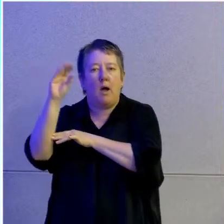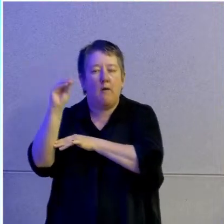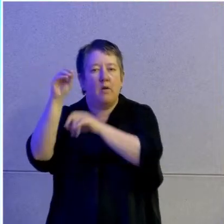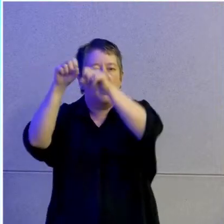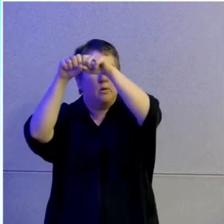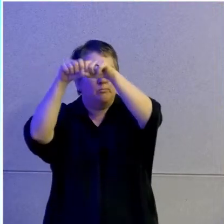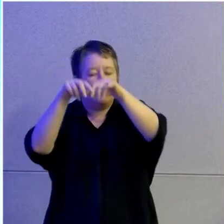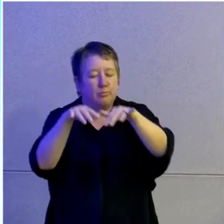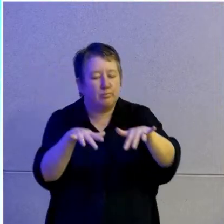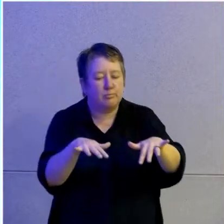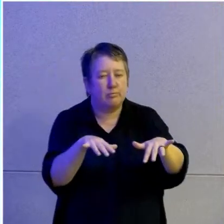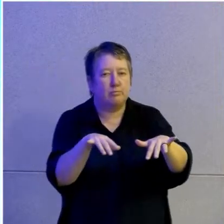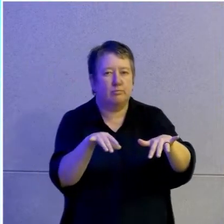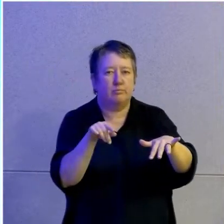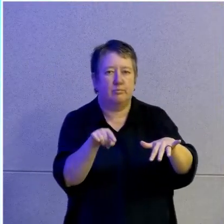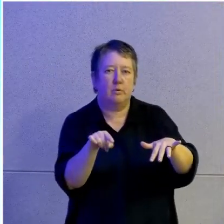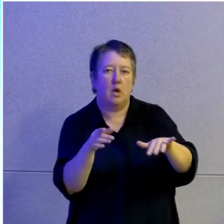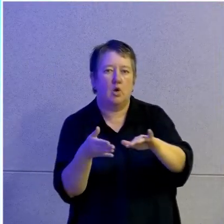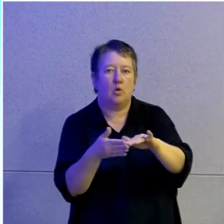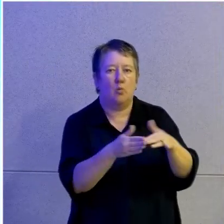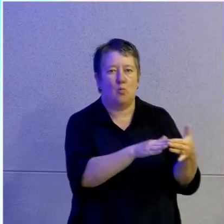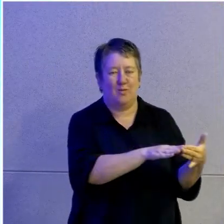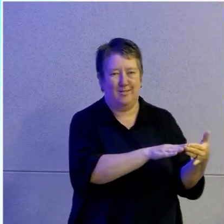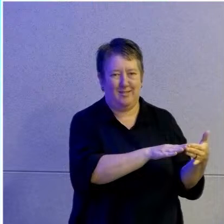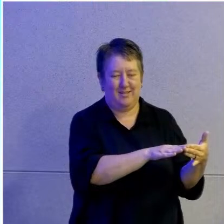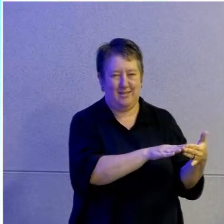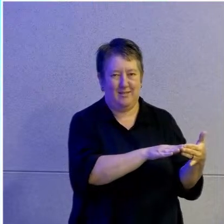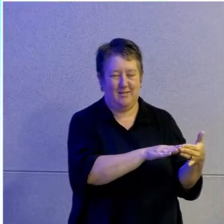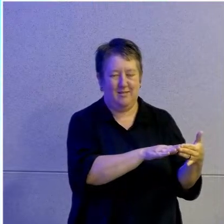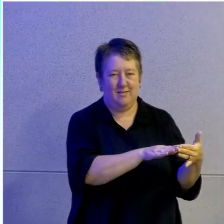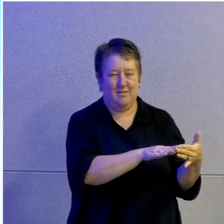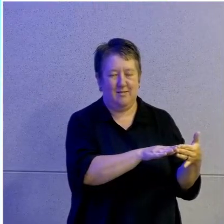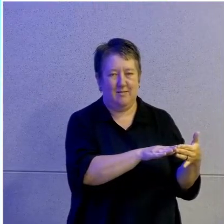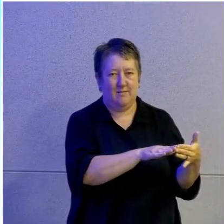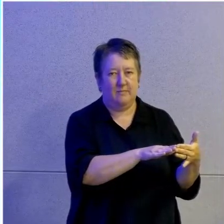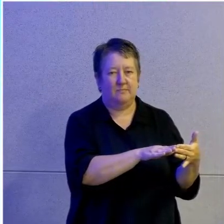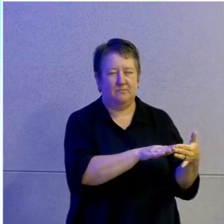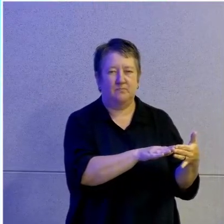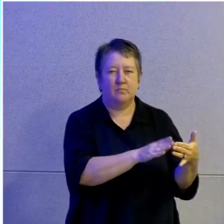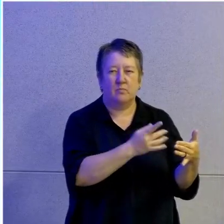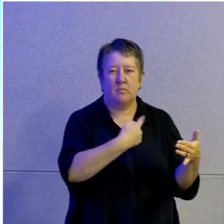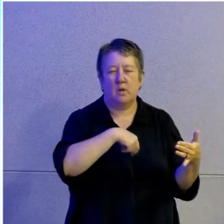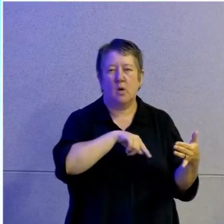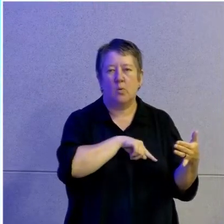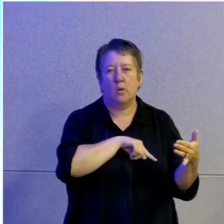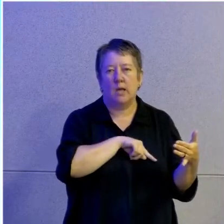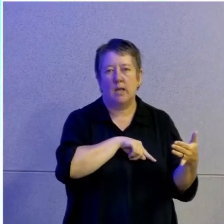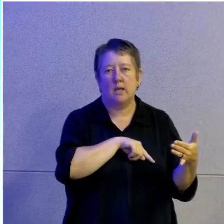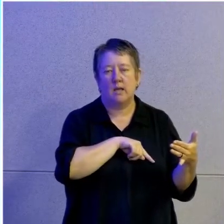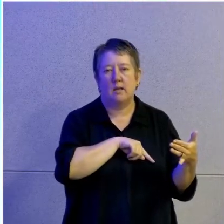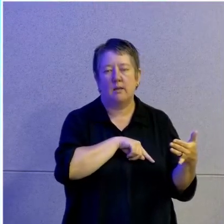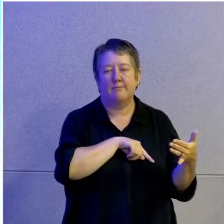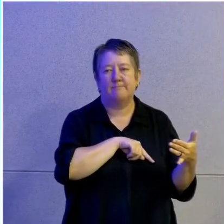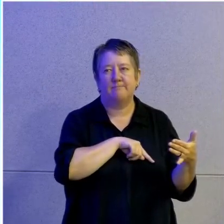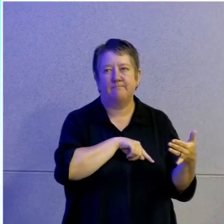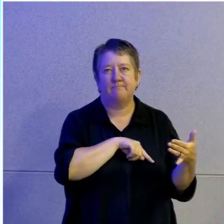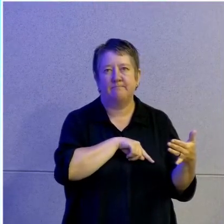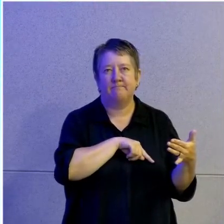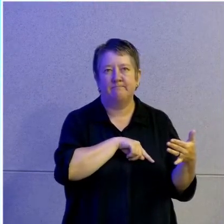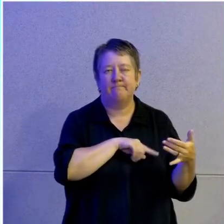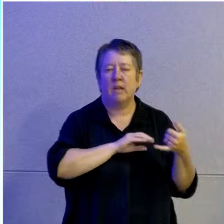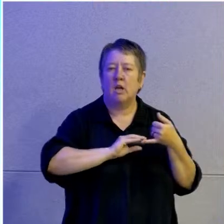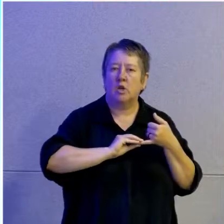the communities out there. We are really trying to make sure